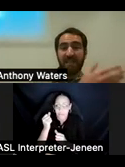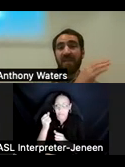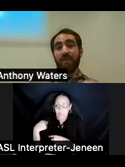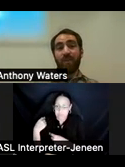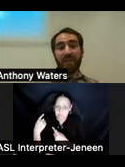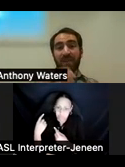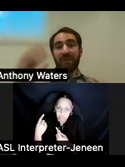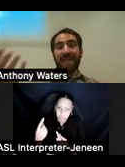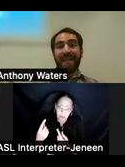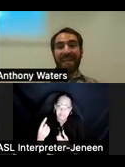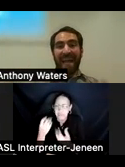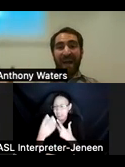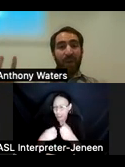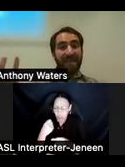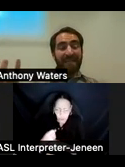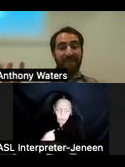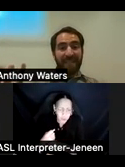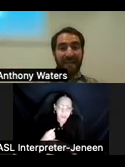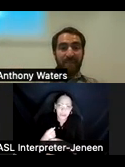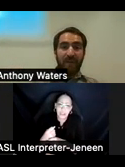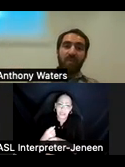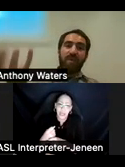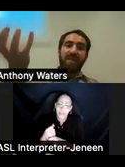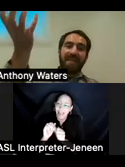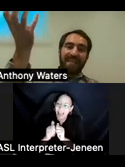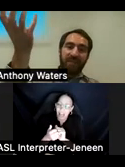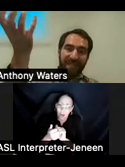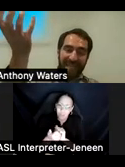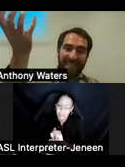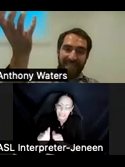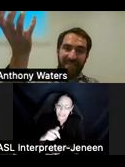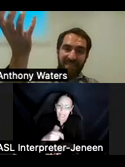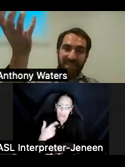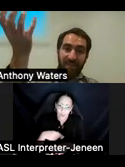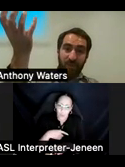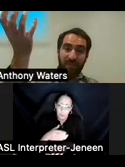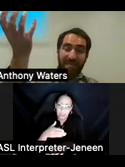wanes, we want to understand how at any given time we can increase